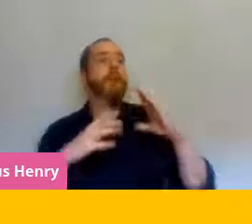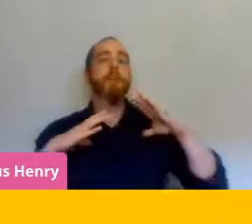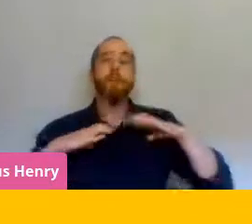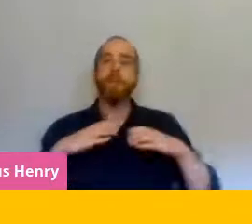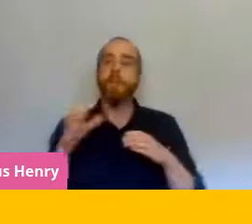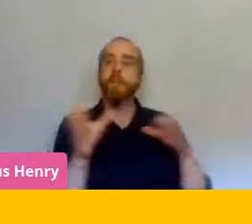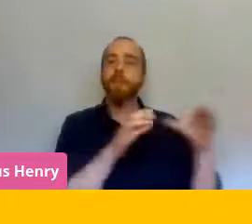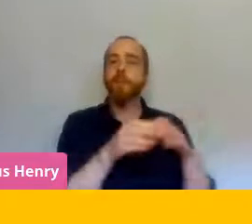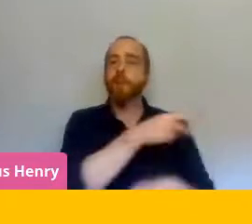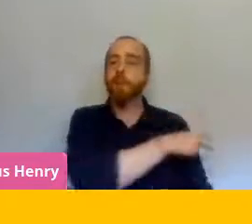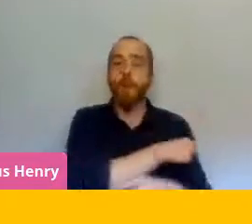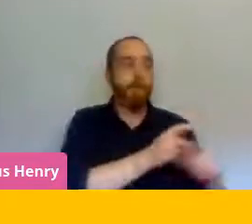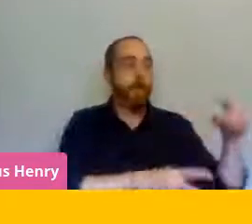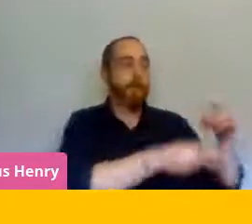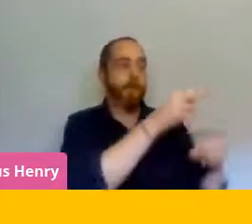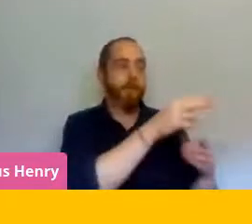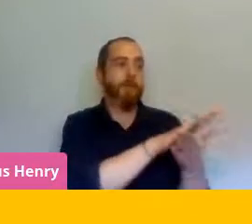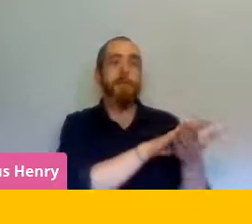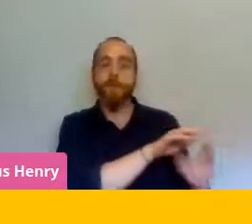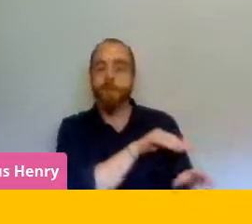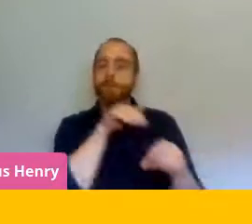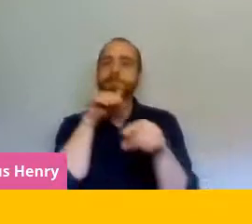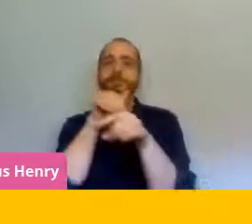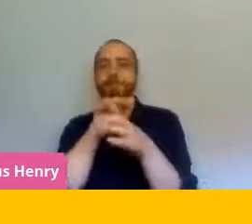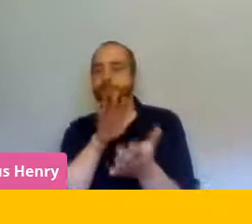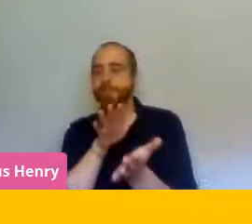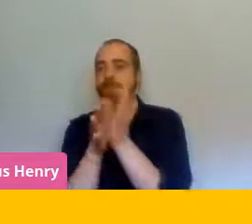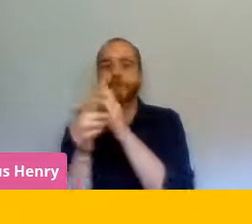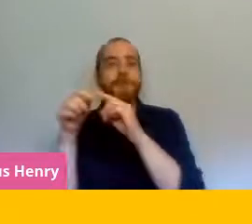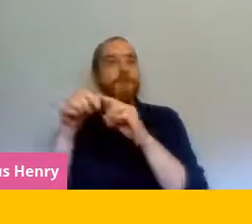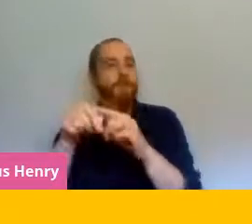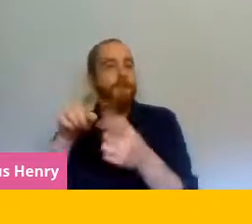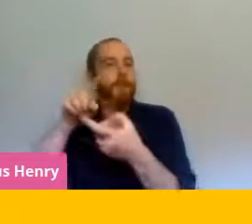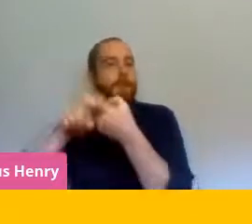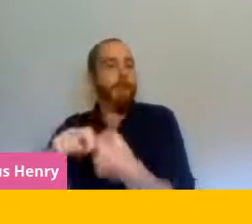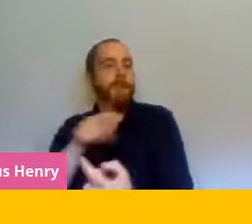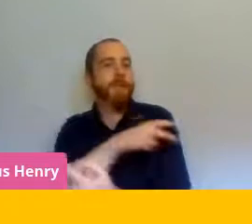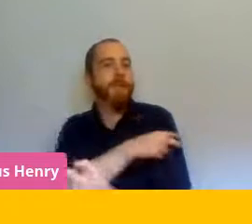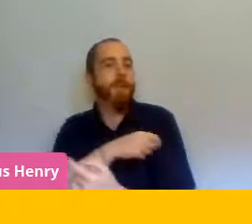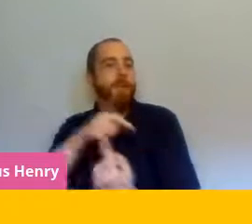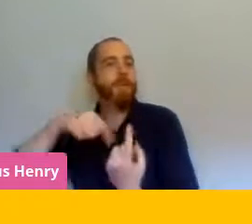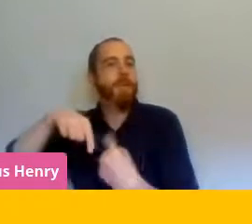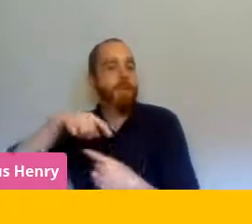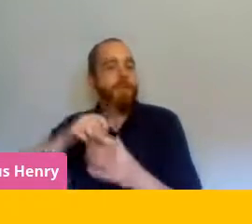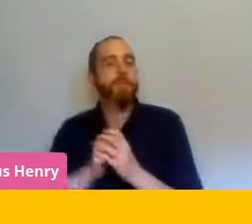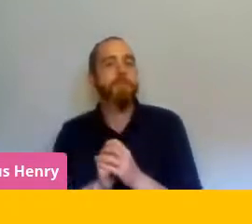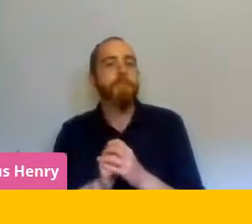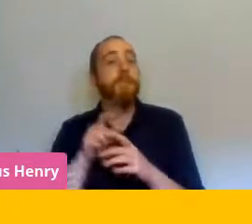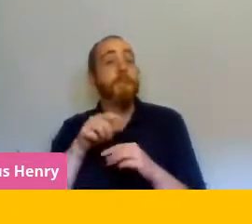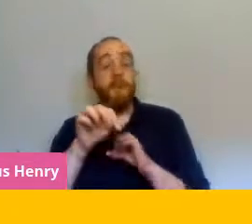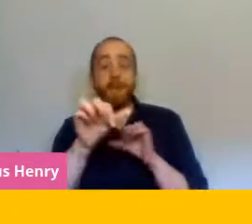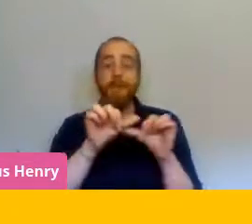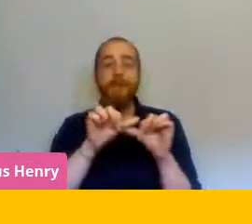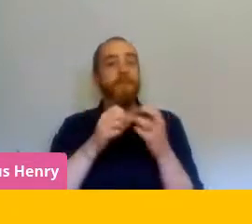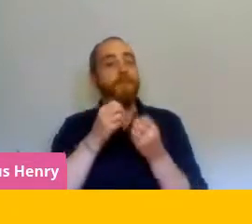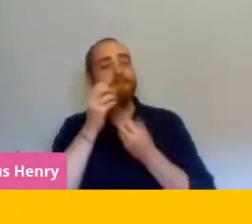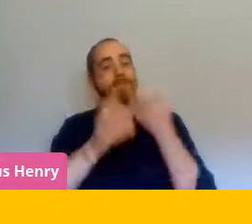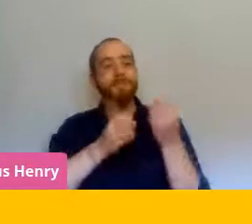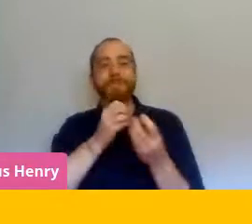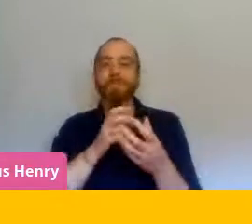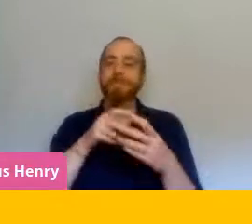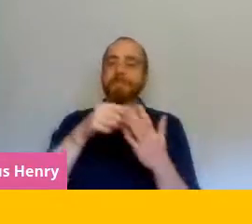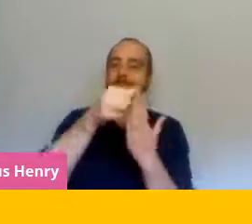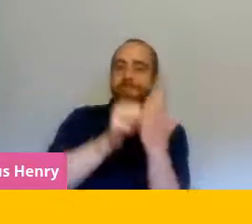workload. So that was sort of a run through of our sort of campaign toolkit, and I think that's going to be shared in the chat